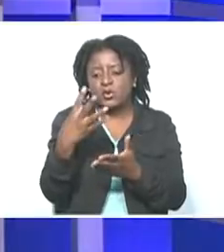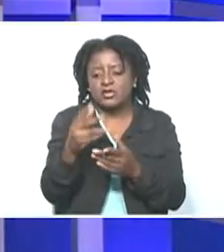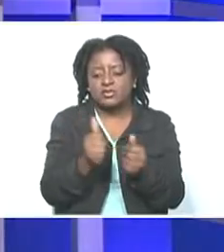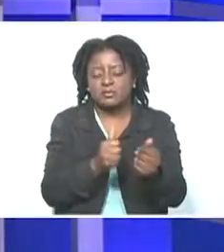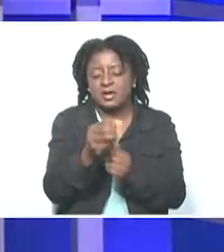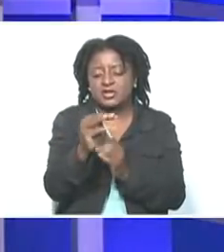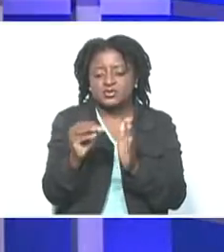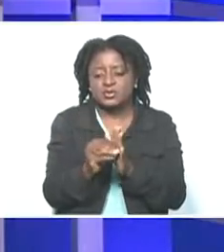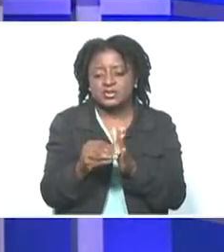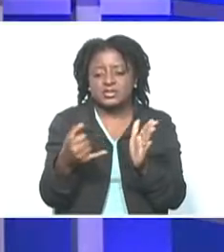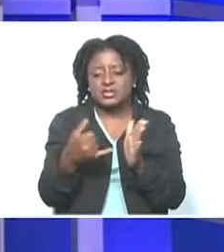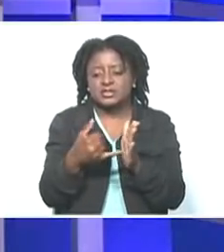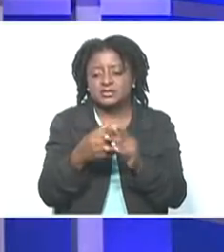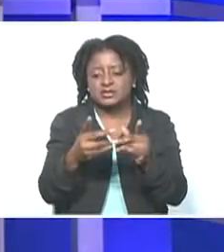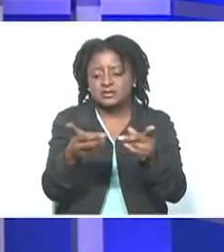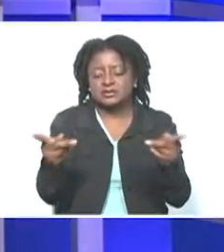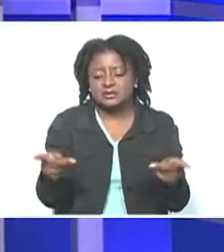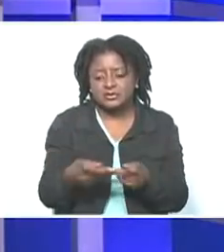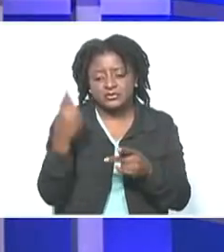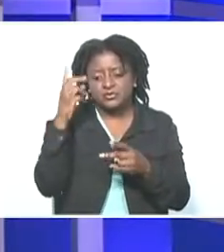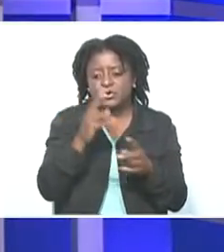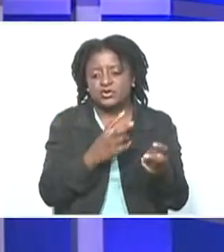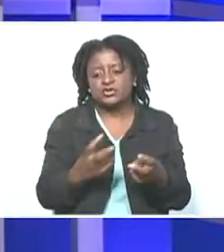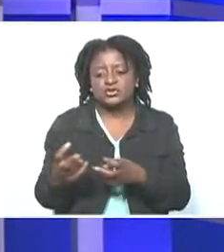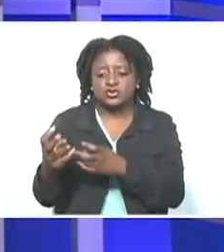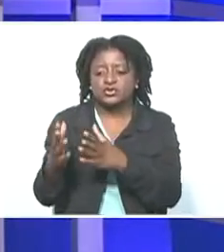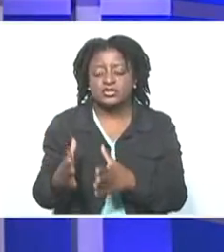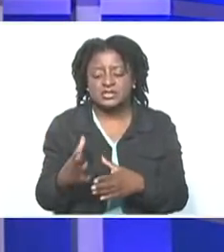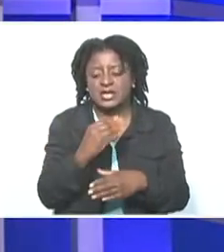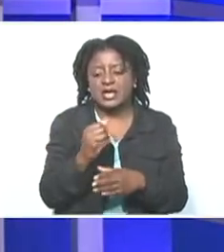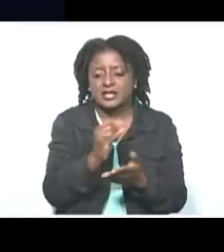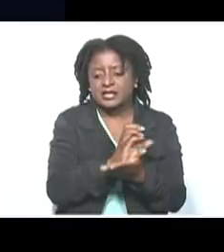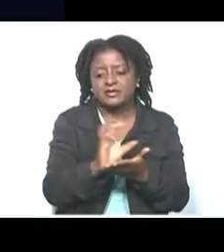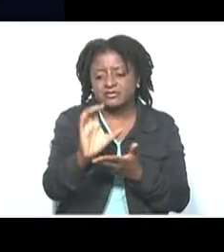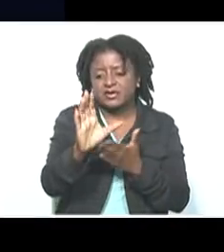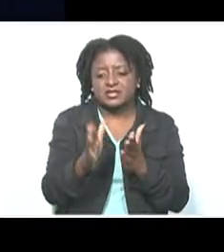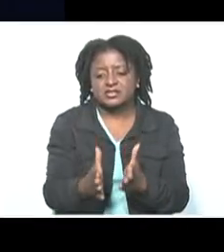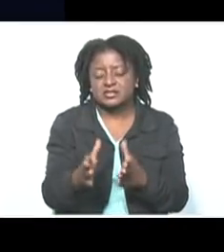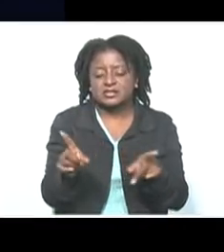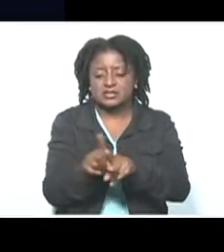it's a destination for tourists and investors alike.